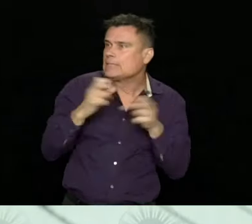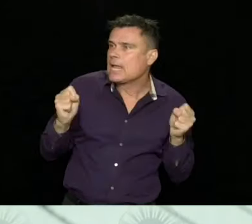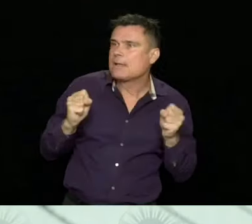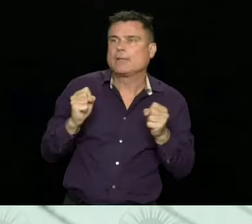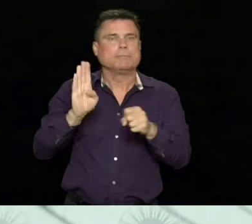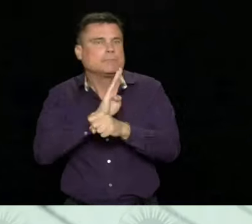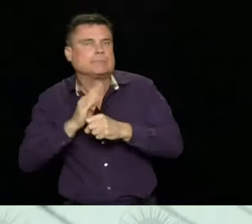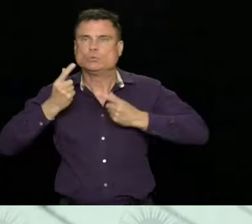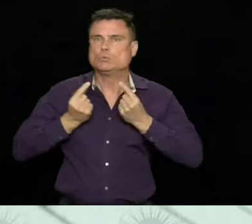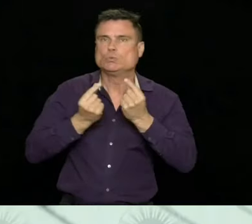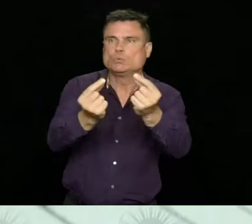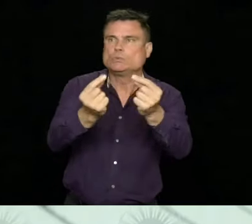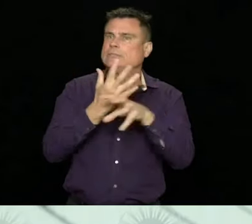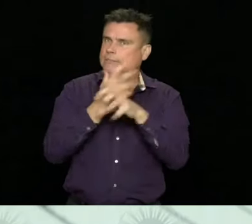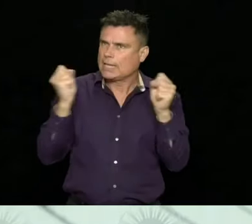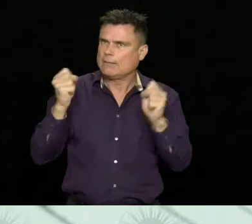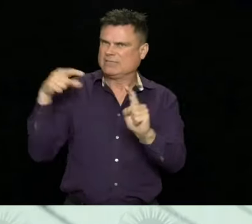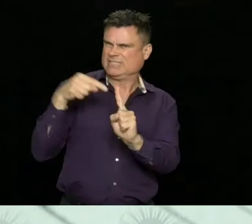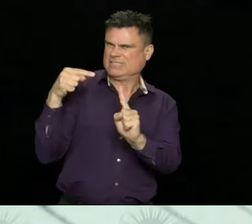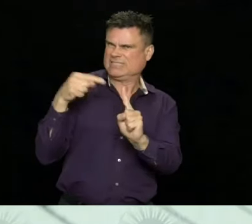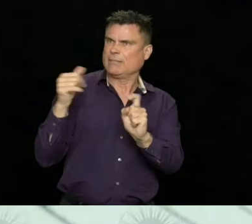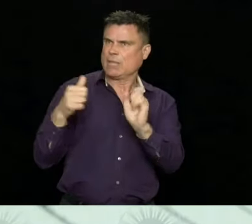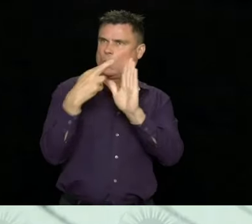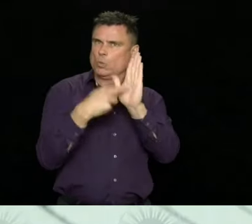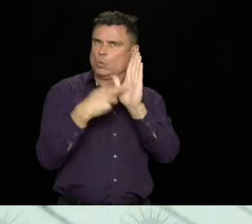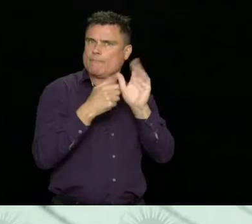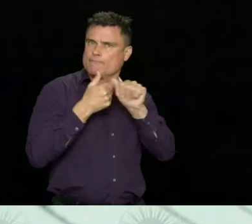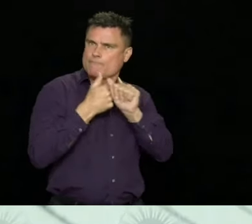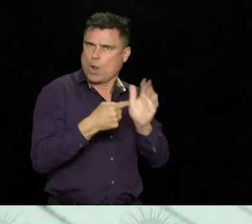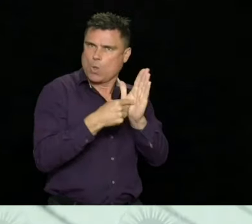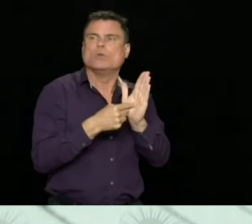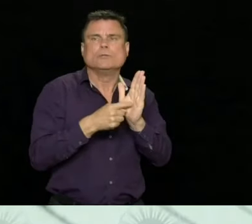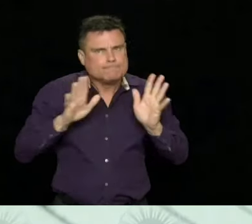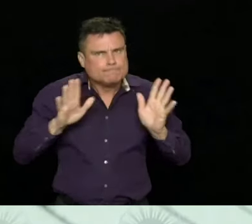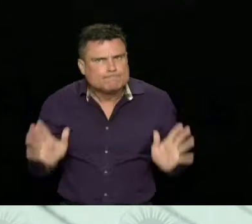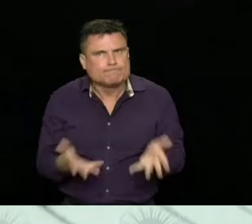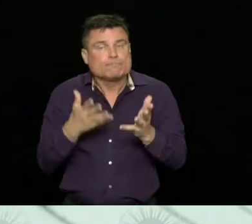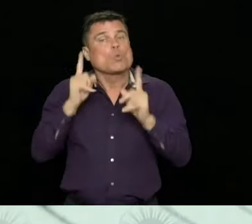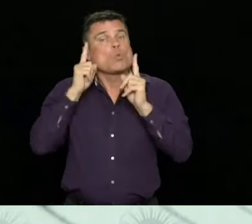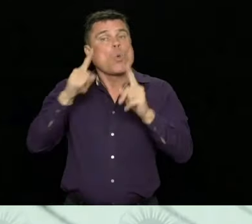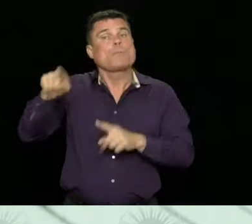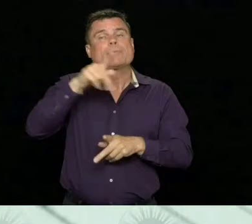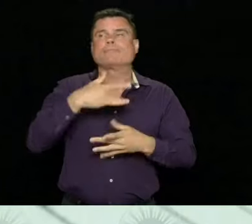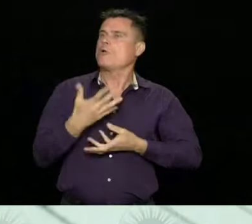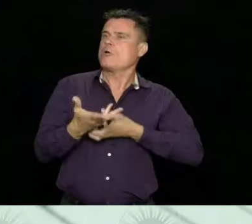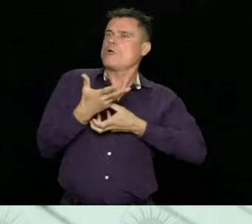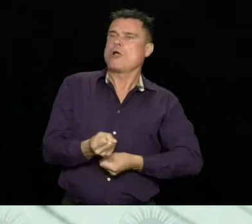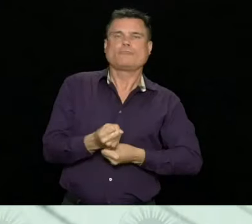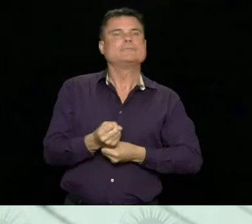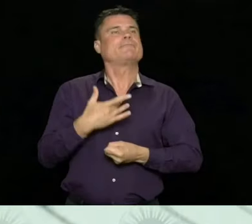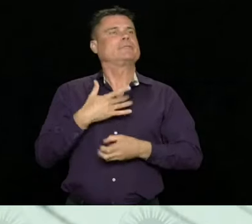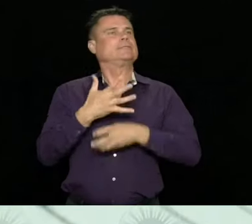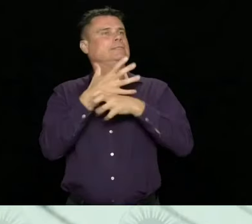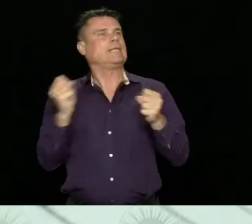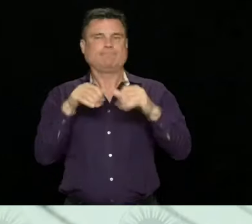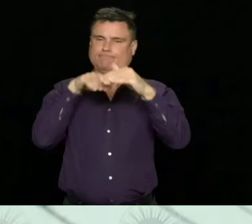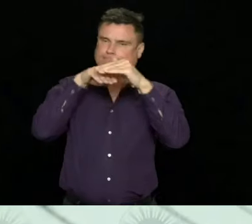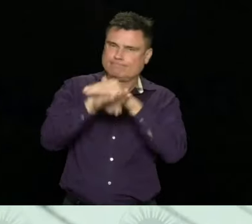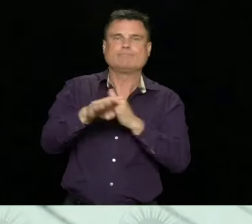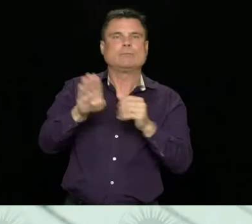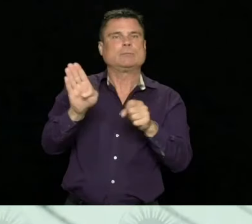increasing our confidence and our safety. WorkSafeBC consulted with many industry associations